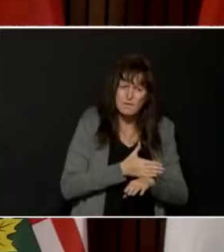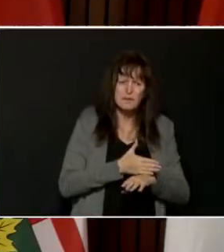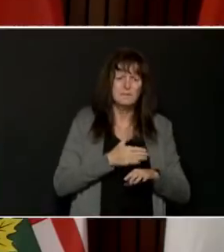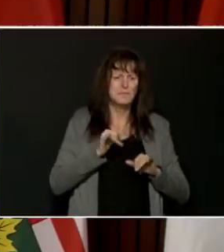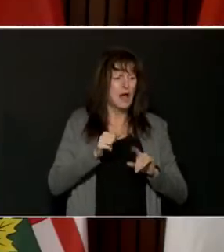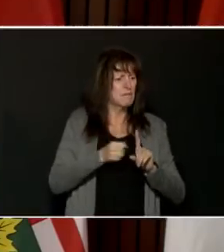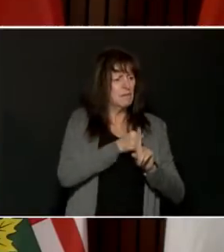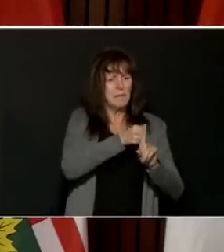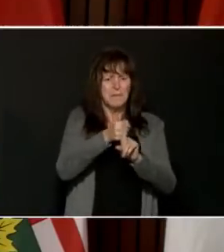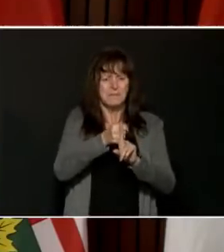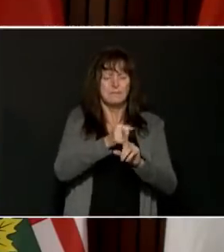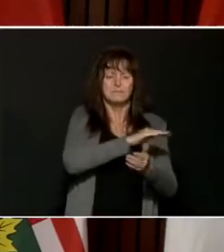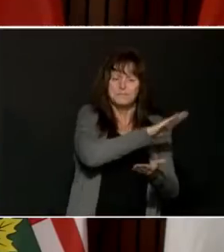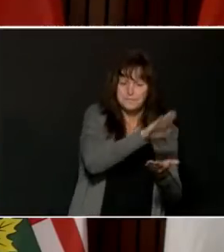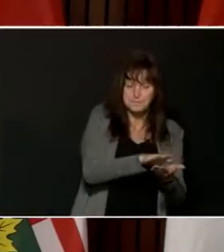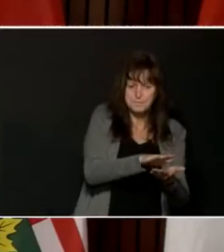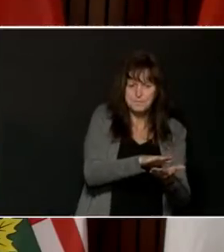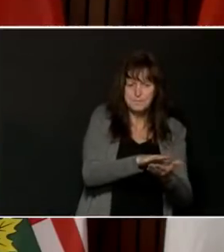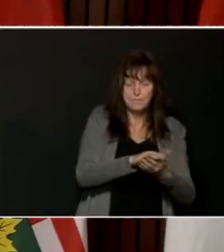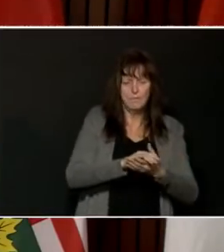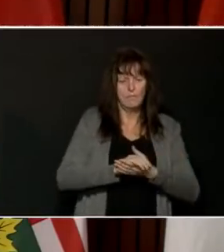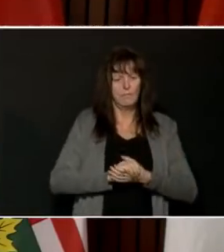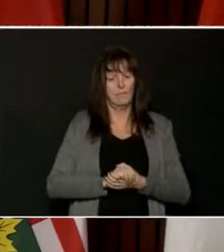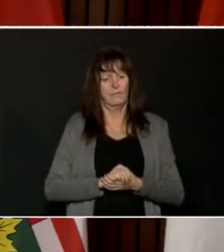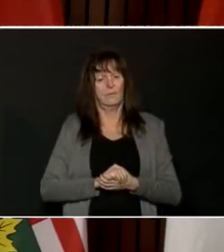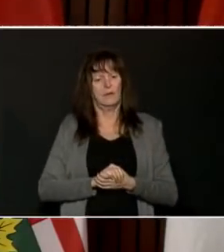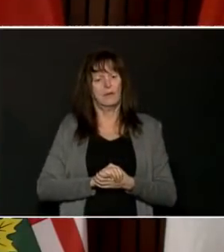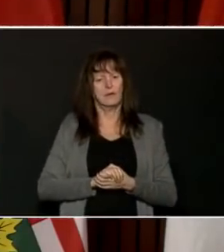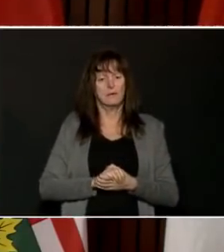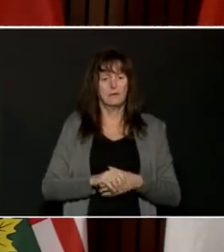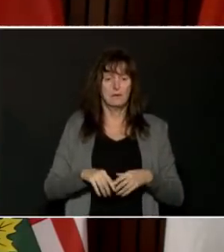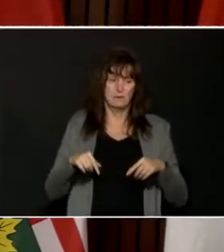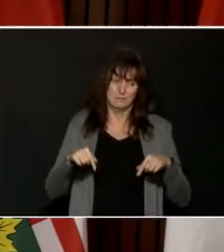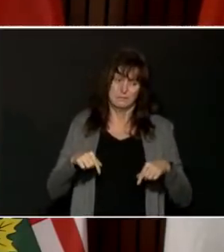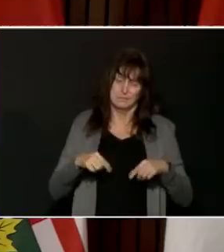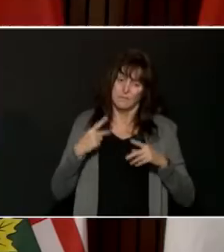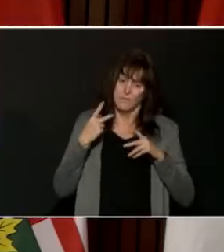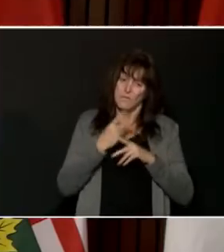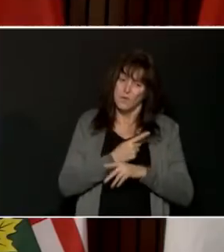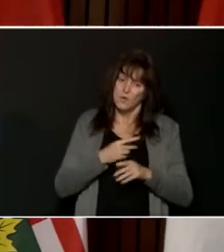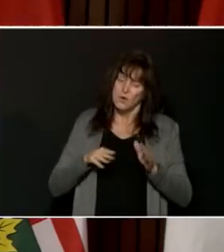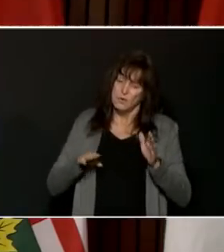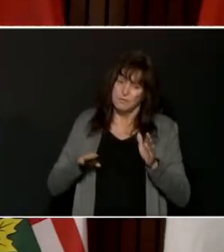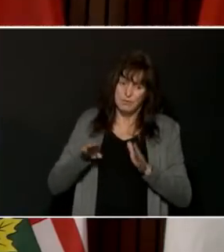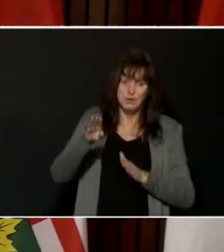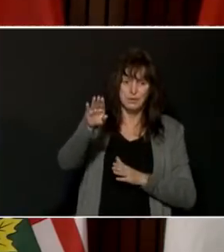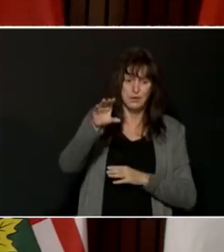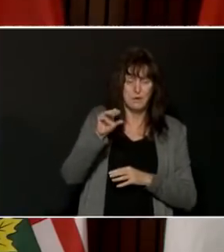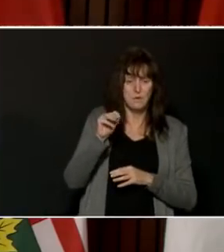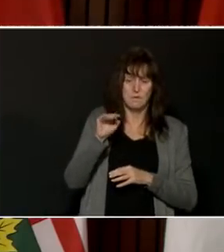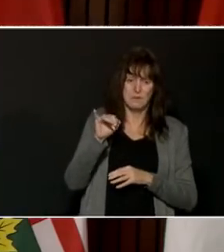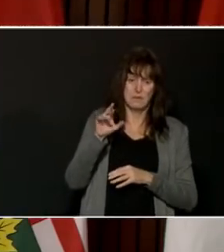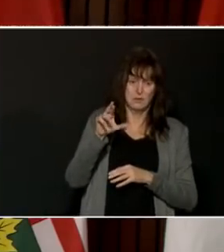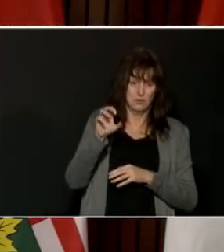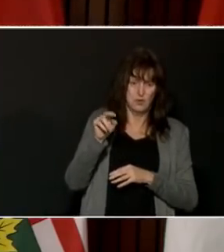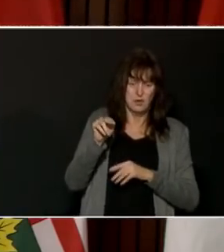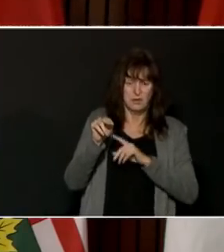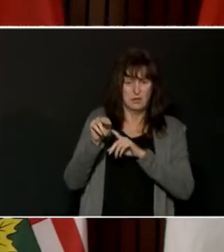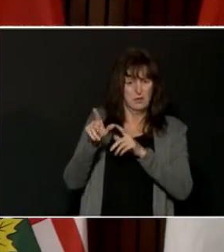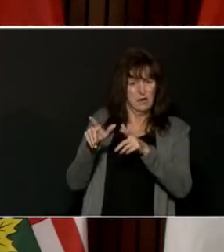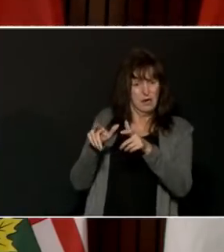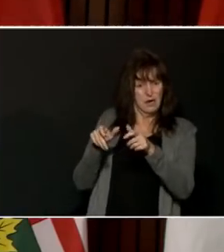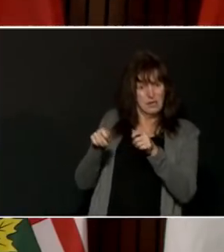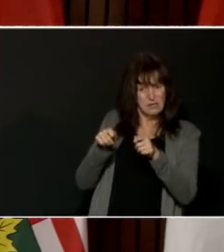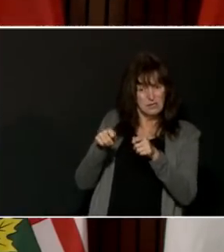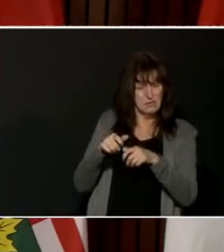This will likely be the hardest wave of the pandemic. But if we can control it and drive vaccination as hard as we can make